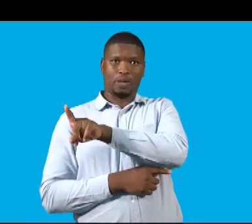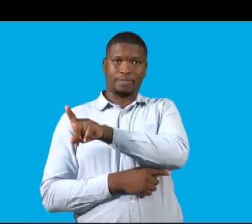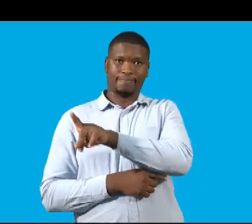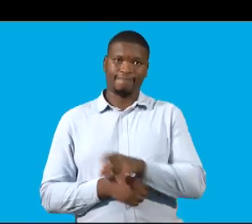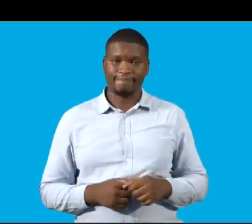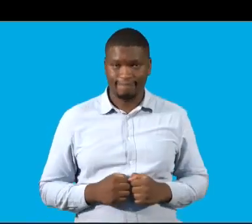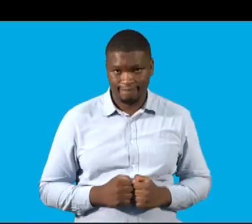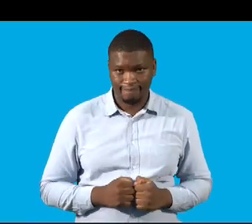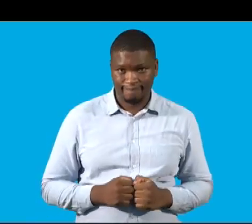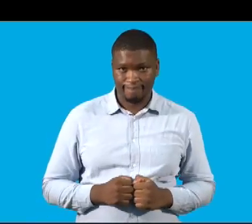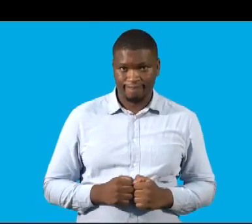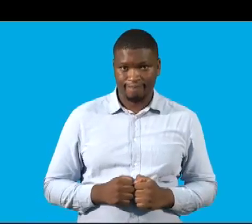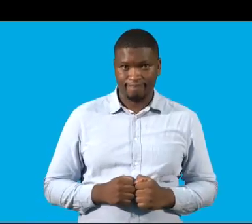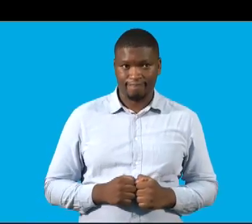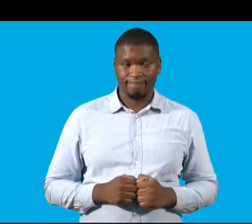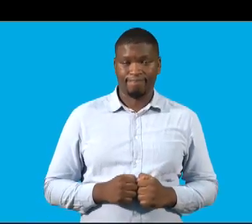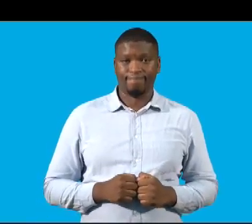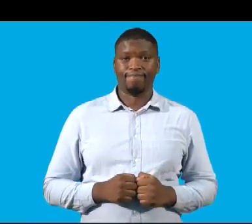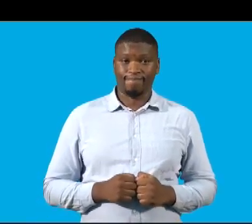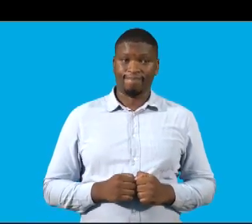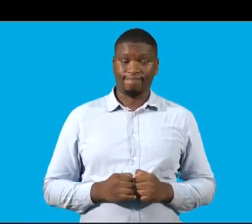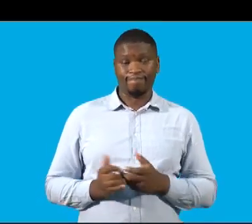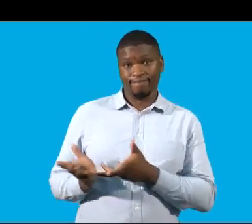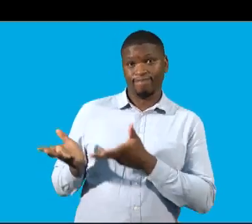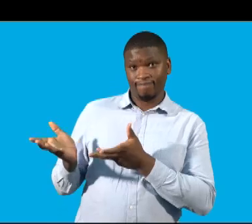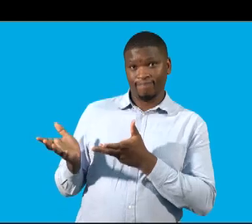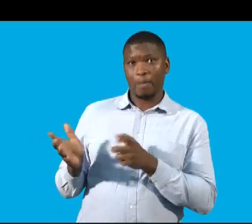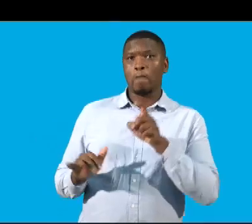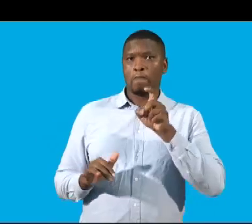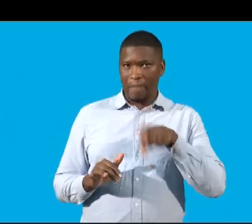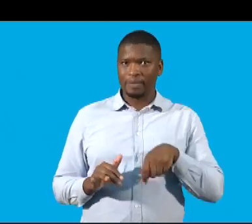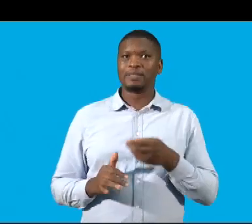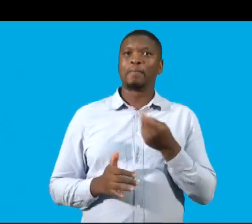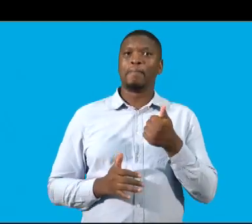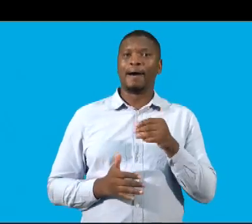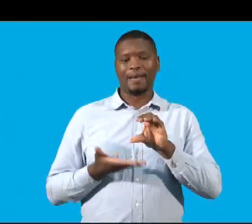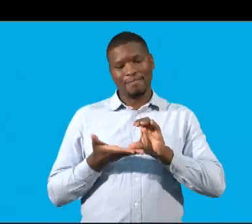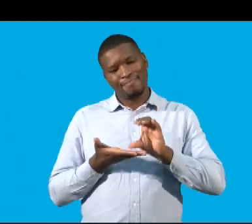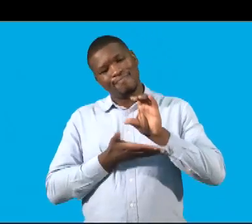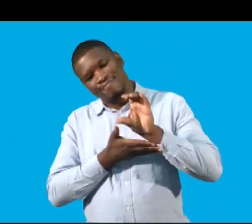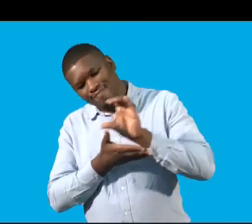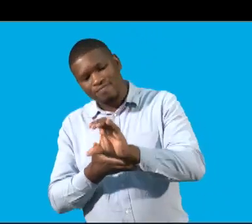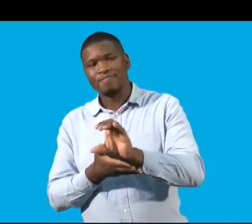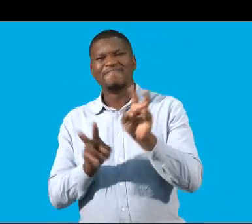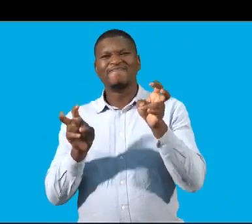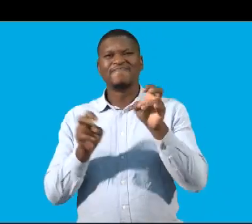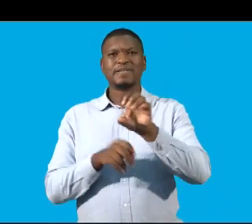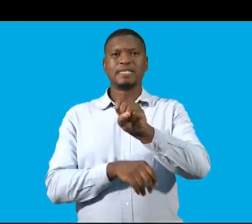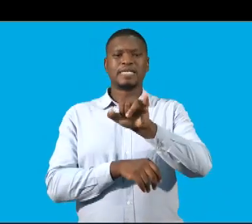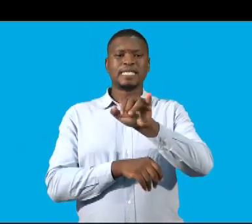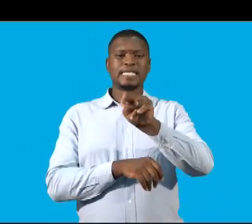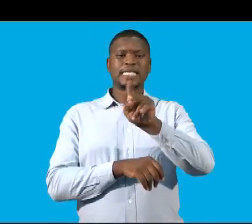350,333 rands and 81 cents. So that is the actual amount that he's going to put into the